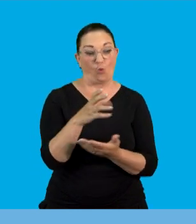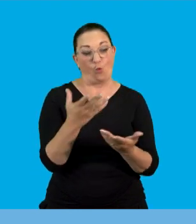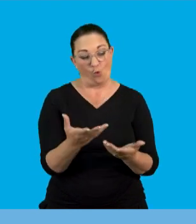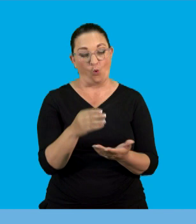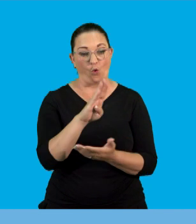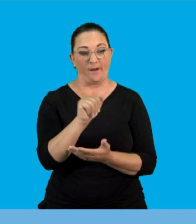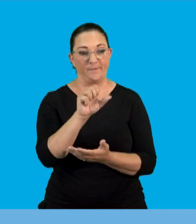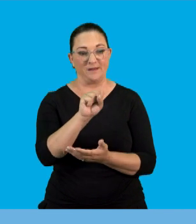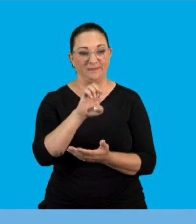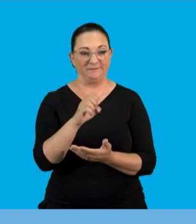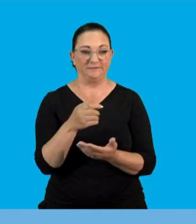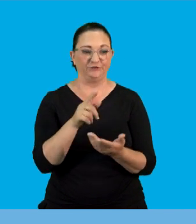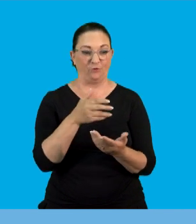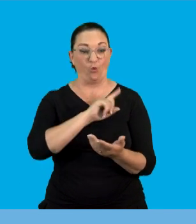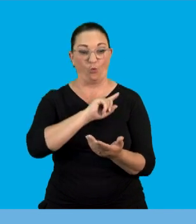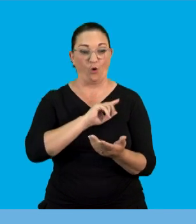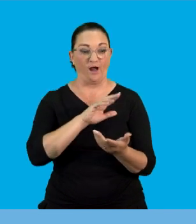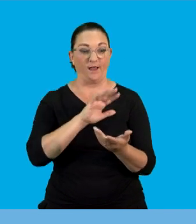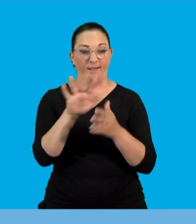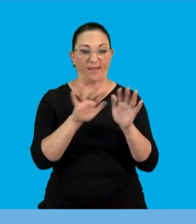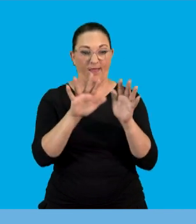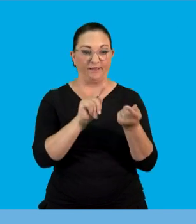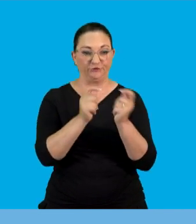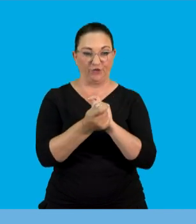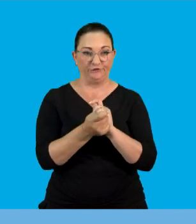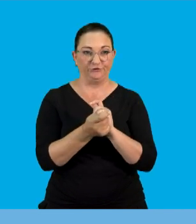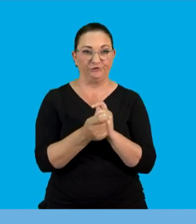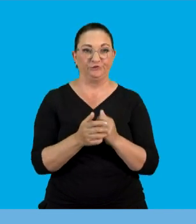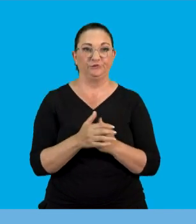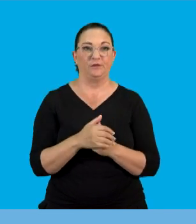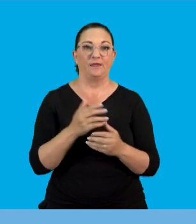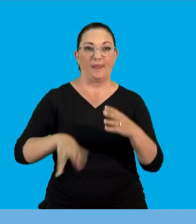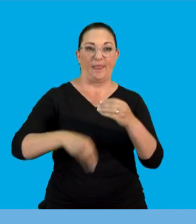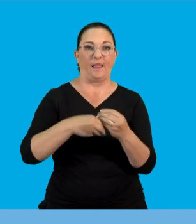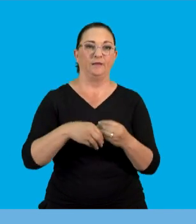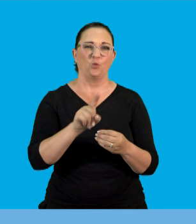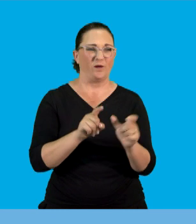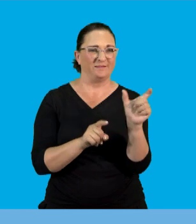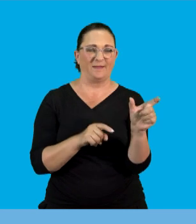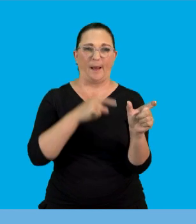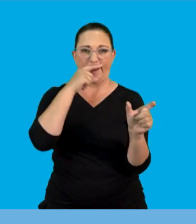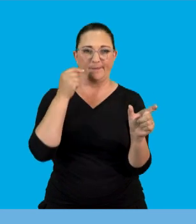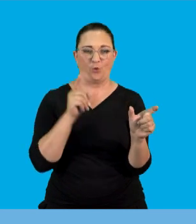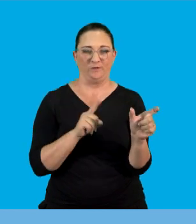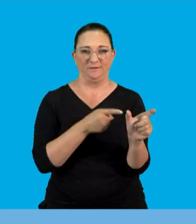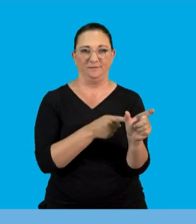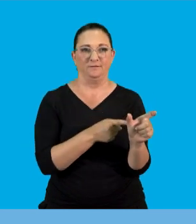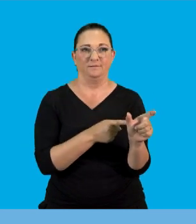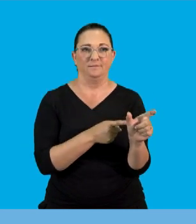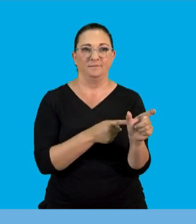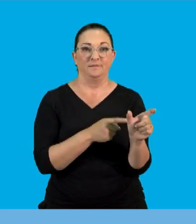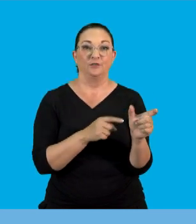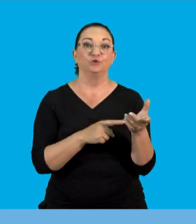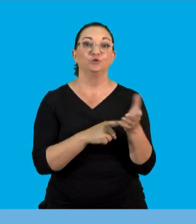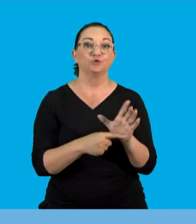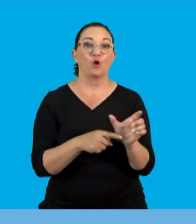a base by changing color when we add it to that substance. So what do we call that substance? It tells